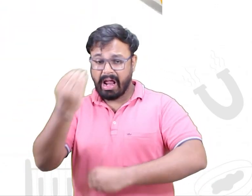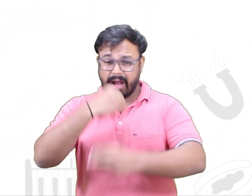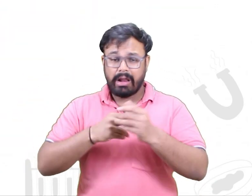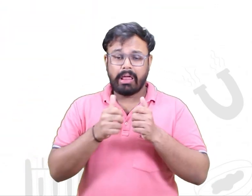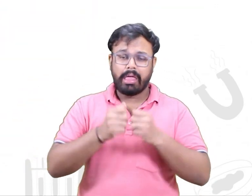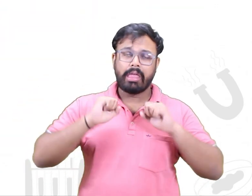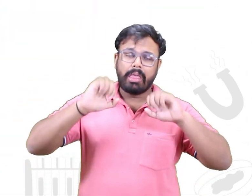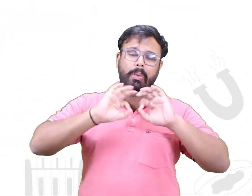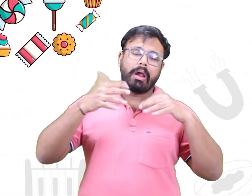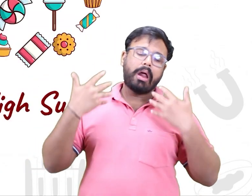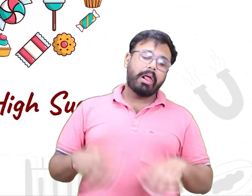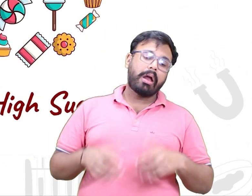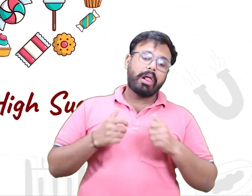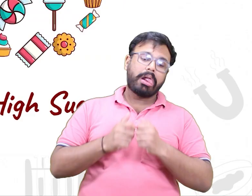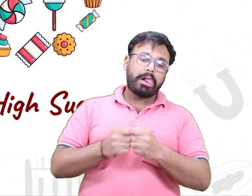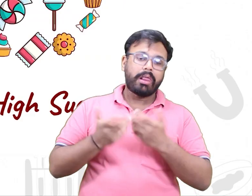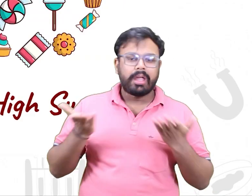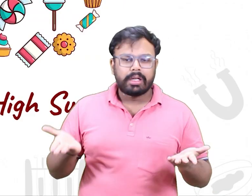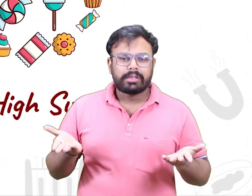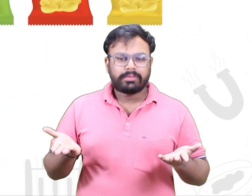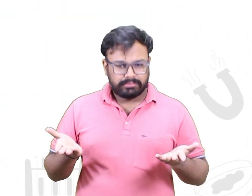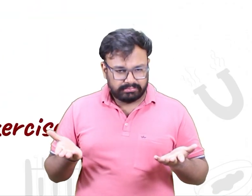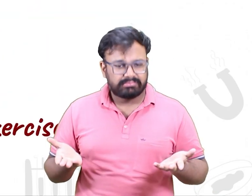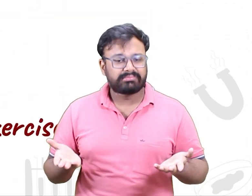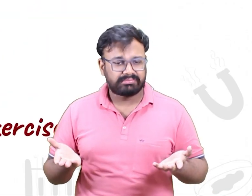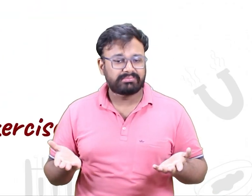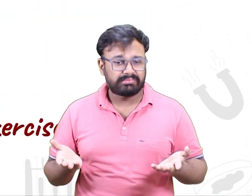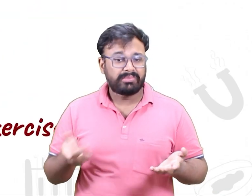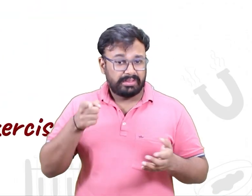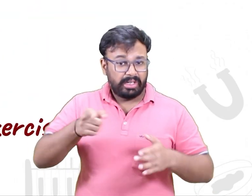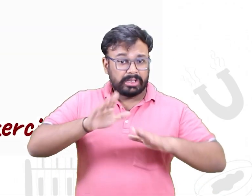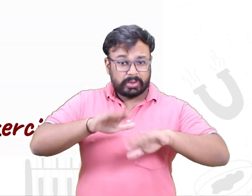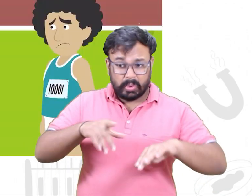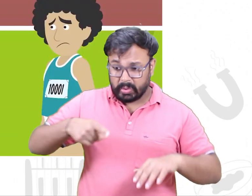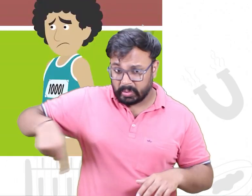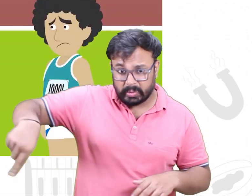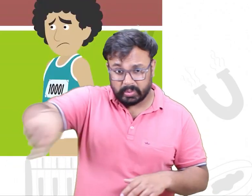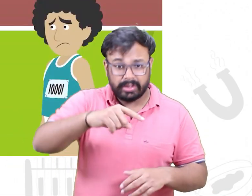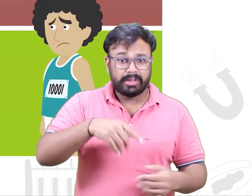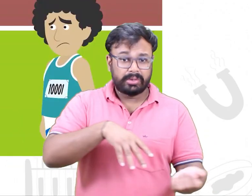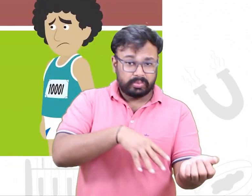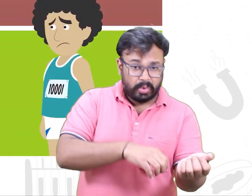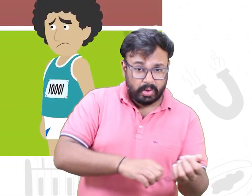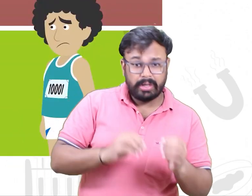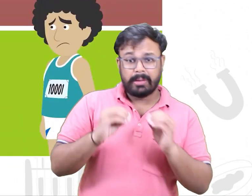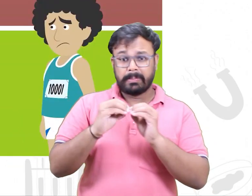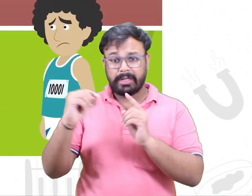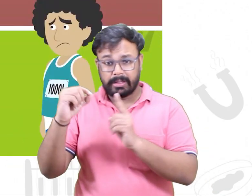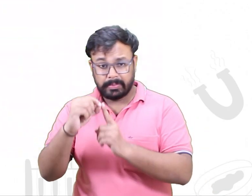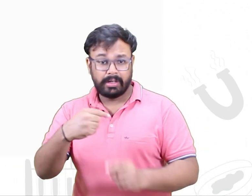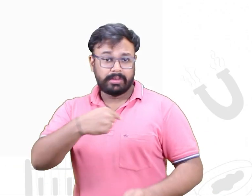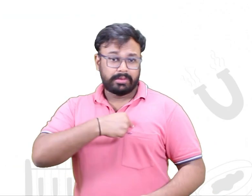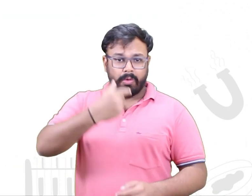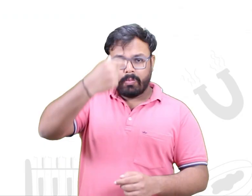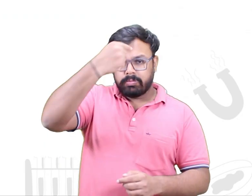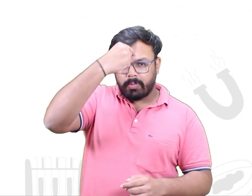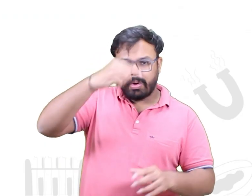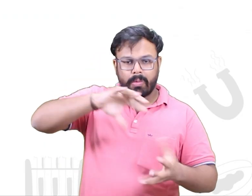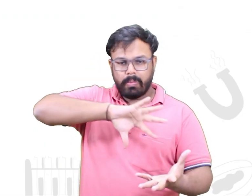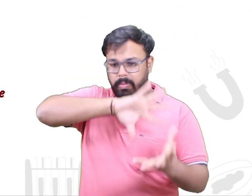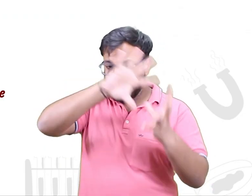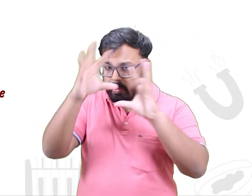food items that are high in fat content or have high levels of sugar or salt in them, or children who